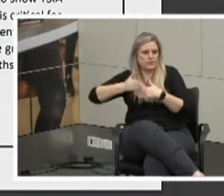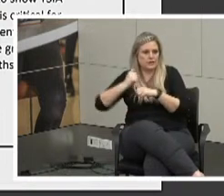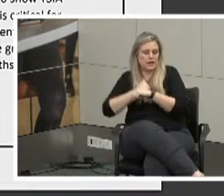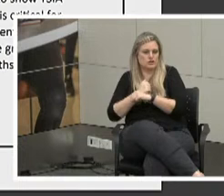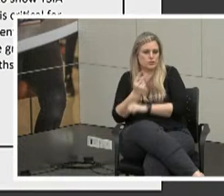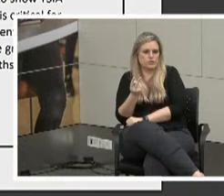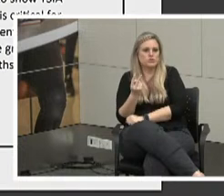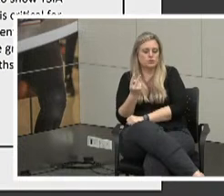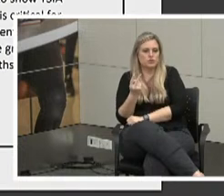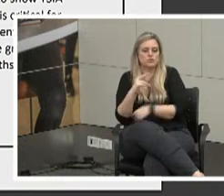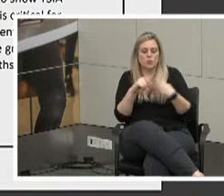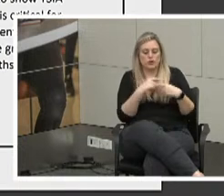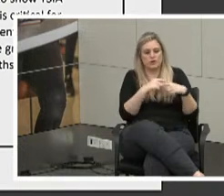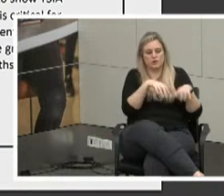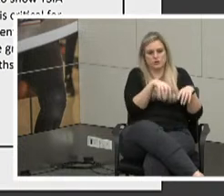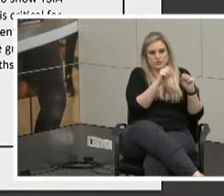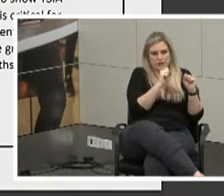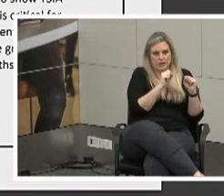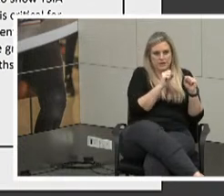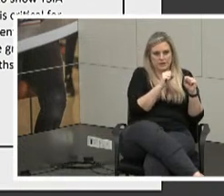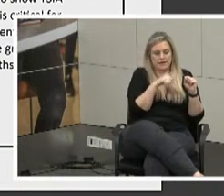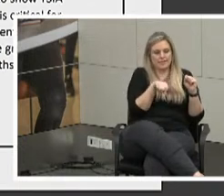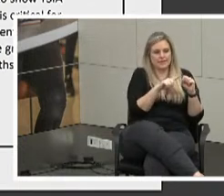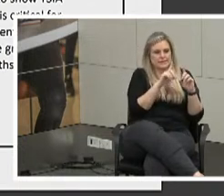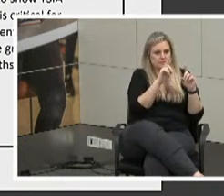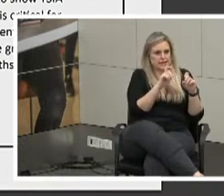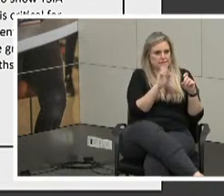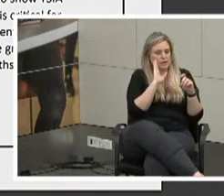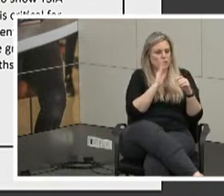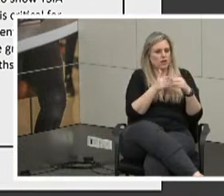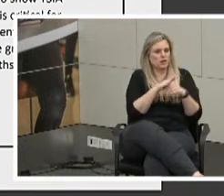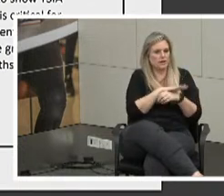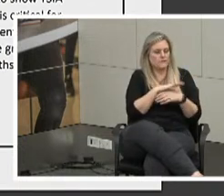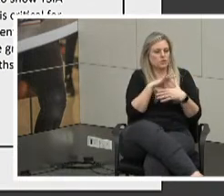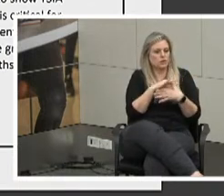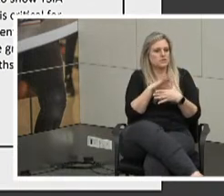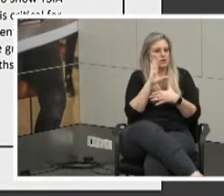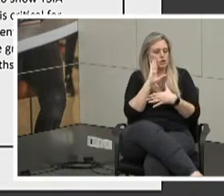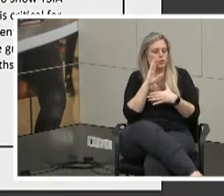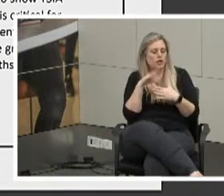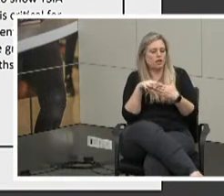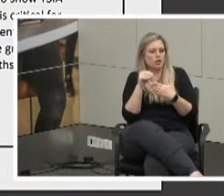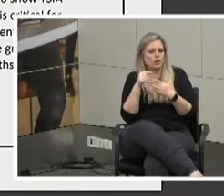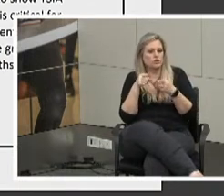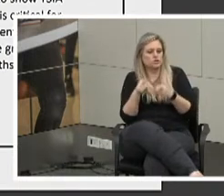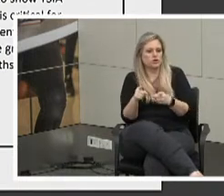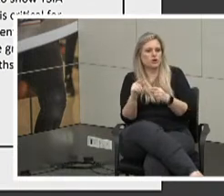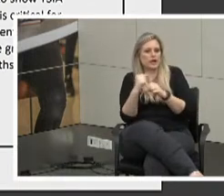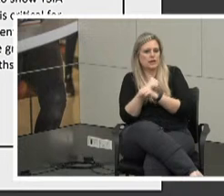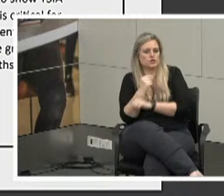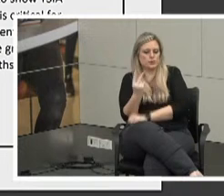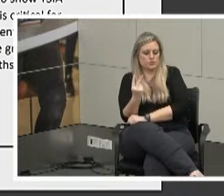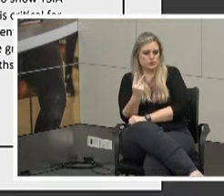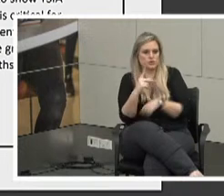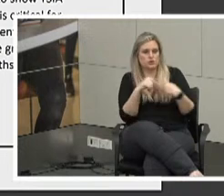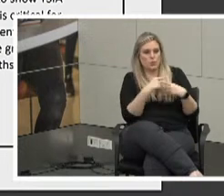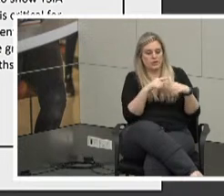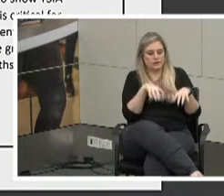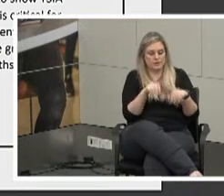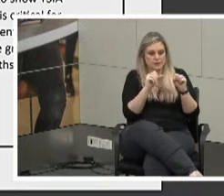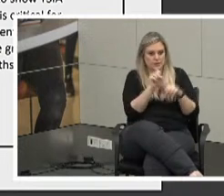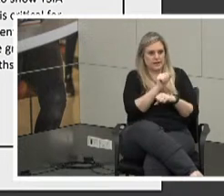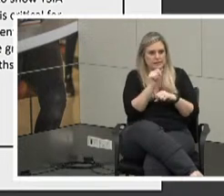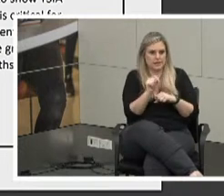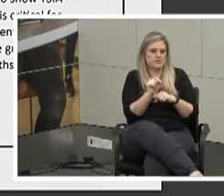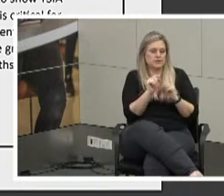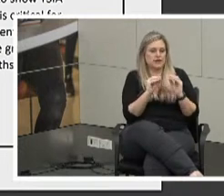2 and when you're taking these tests it covers content that you would learn in Algebra 2 so um by the time they take the SAT they're